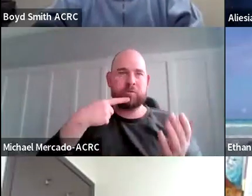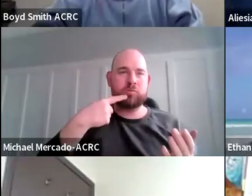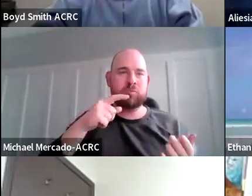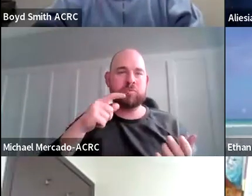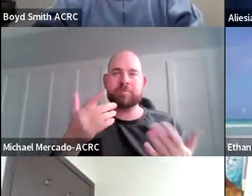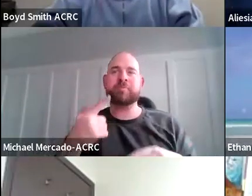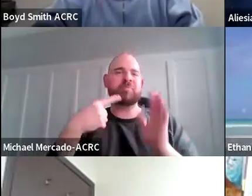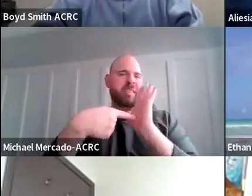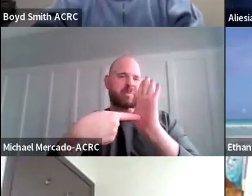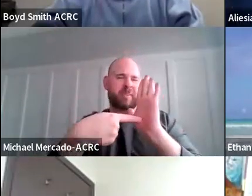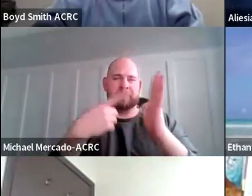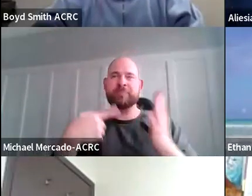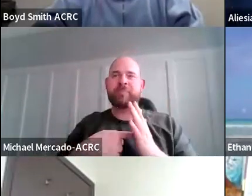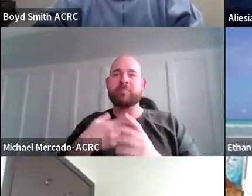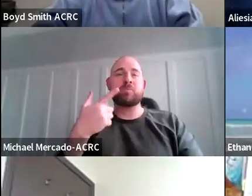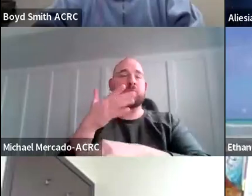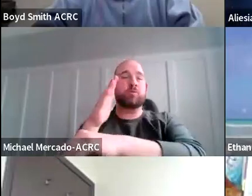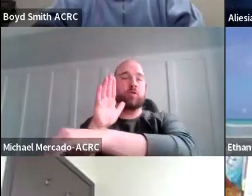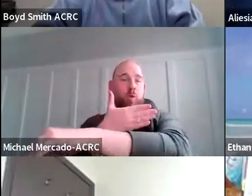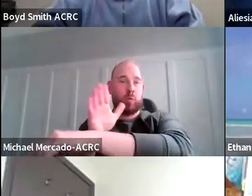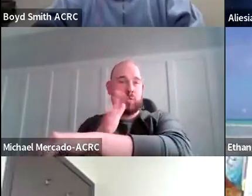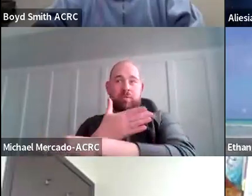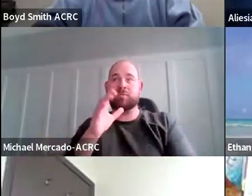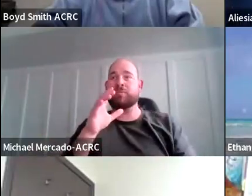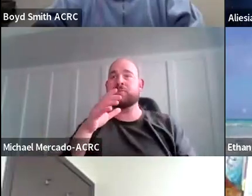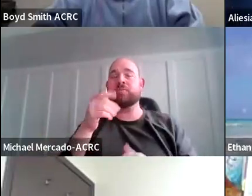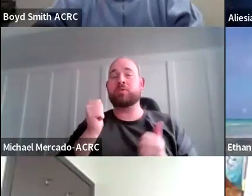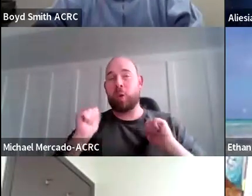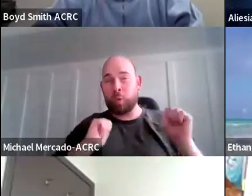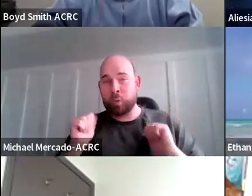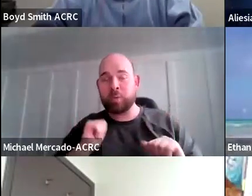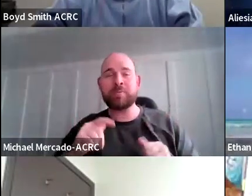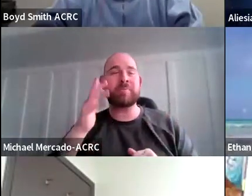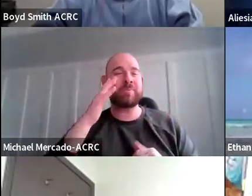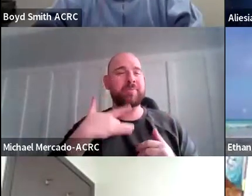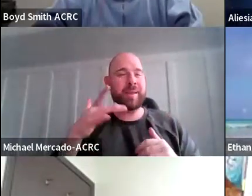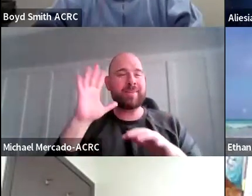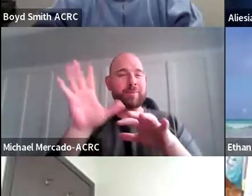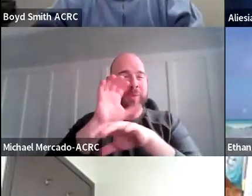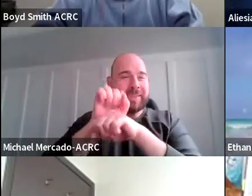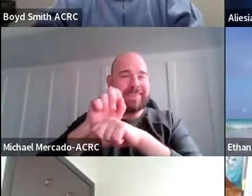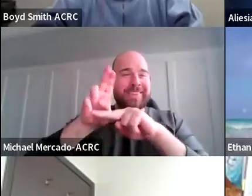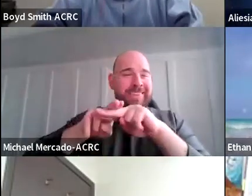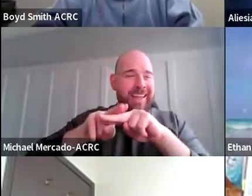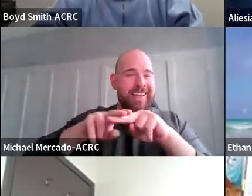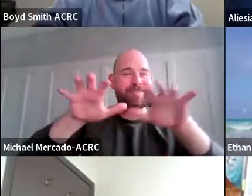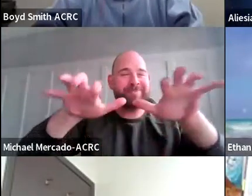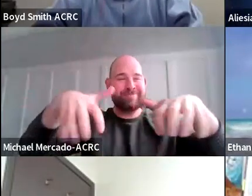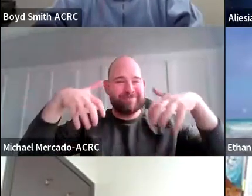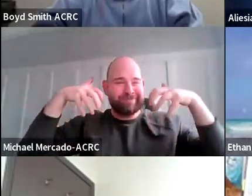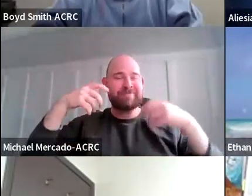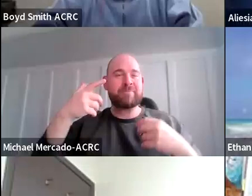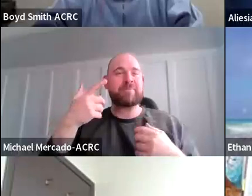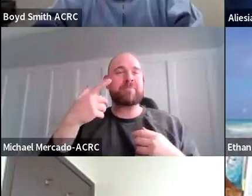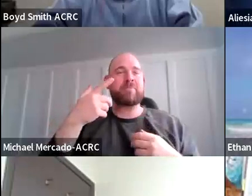help feel a little less awkward with some hearing individuals. For example, with concerts or live